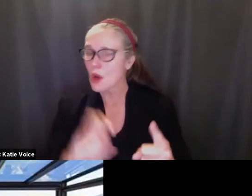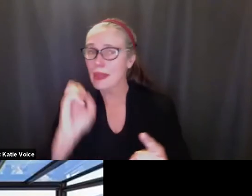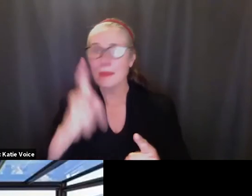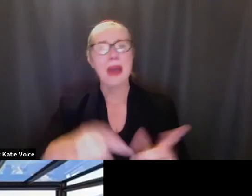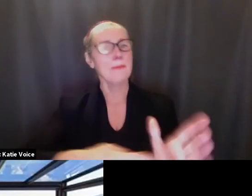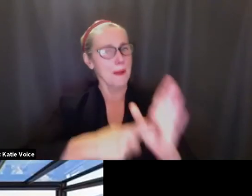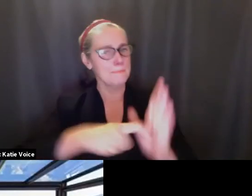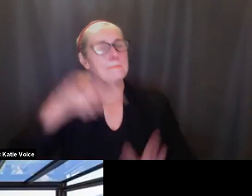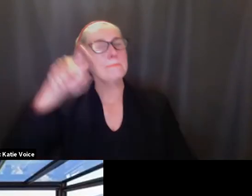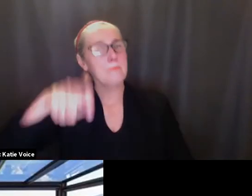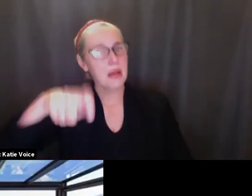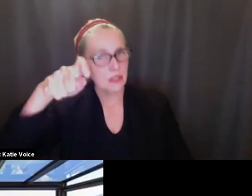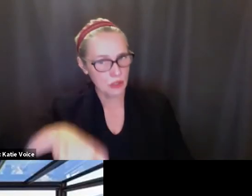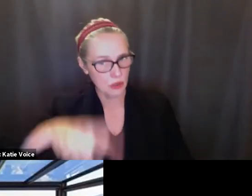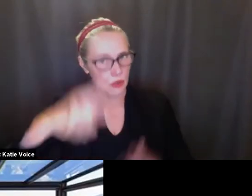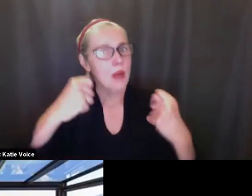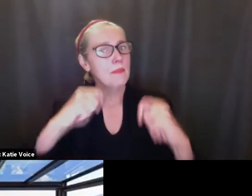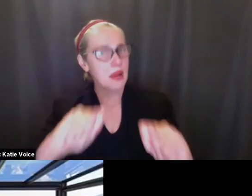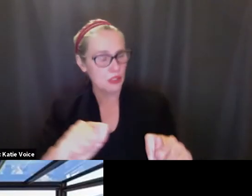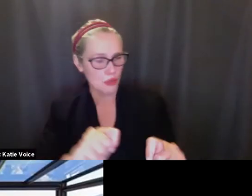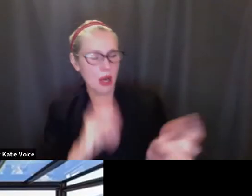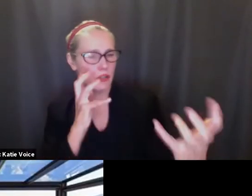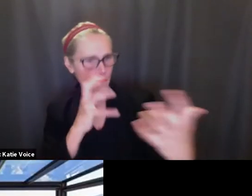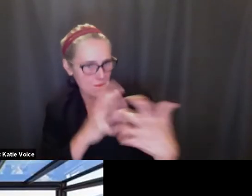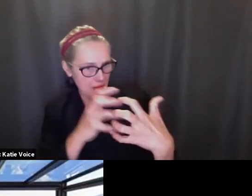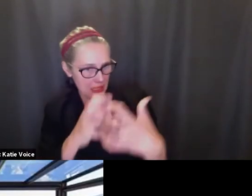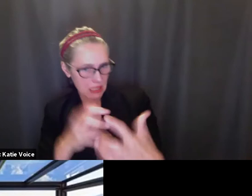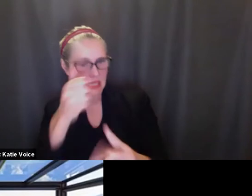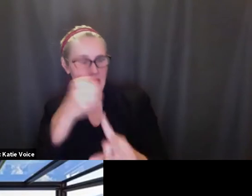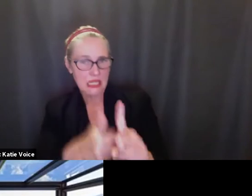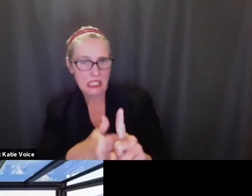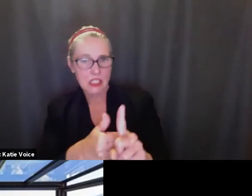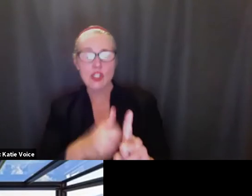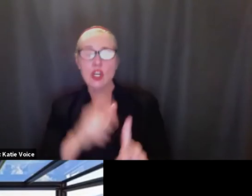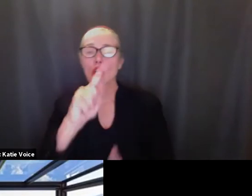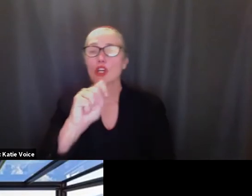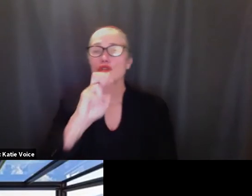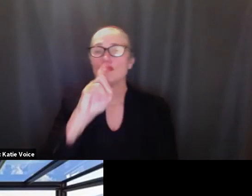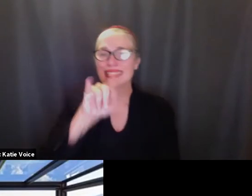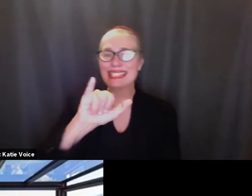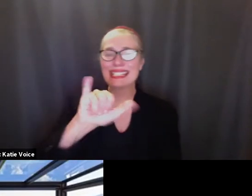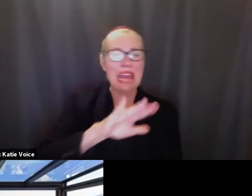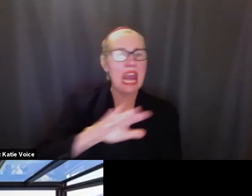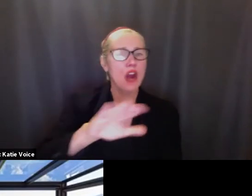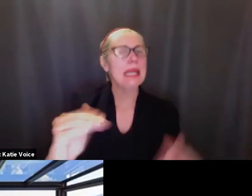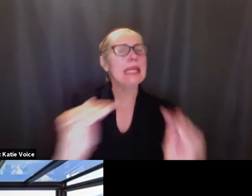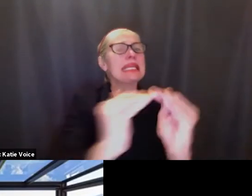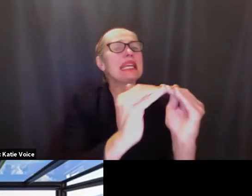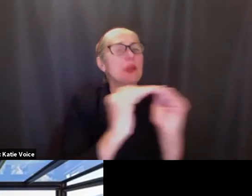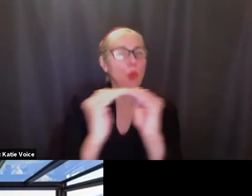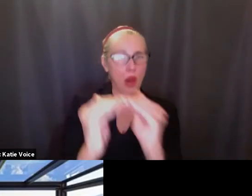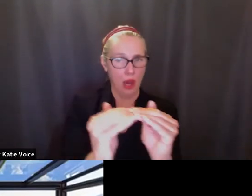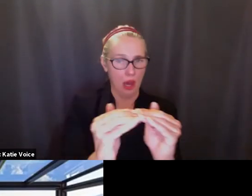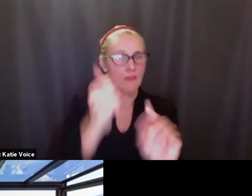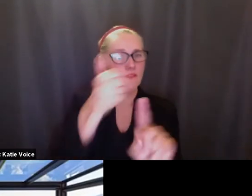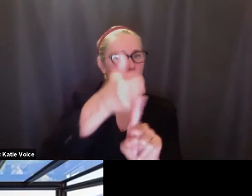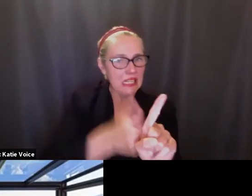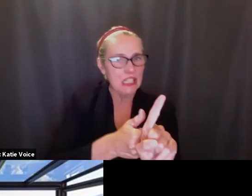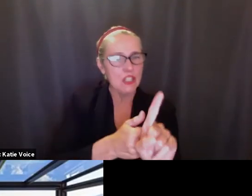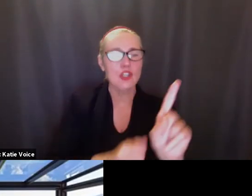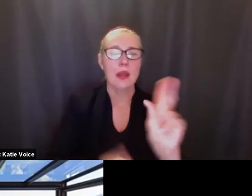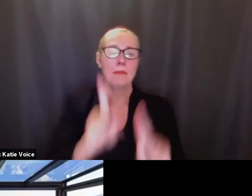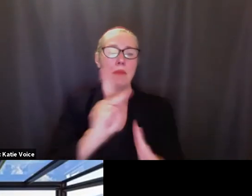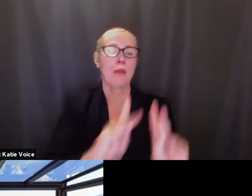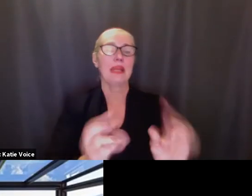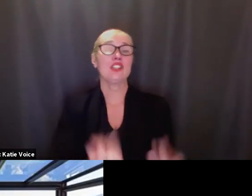must do we must try to make each trusty area nearly equal to the population and